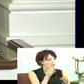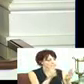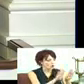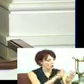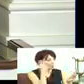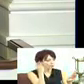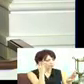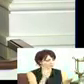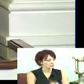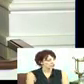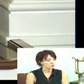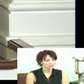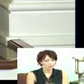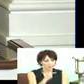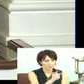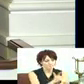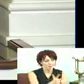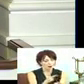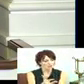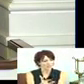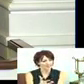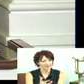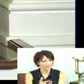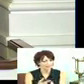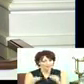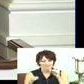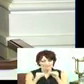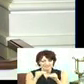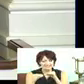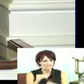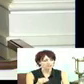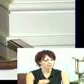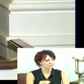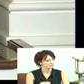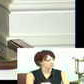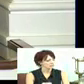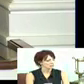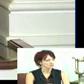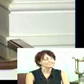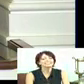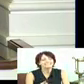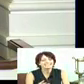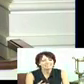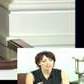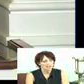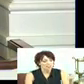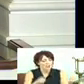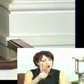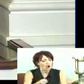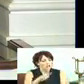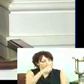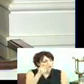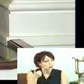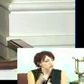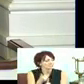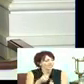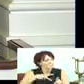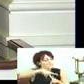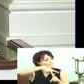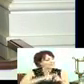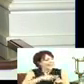probably find her on the parking lot fixing the cars of some of the guys because she was a great mechanic.